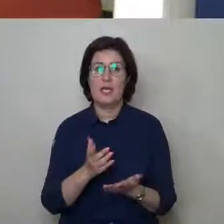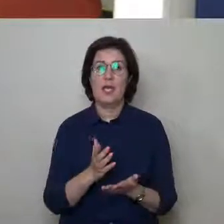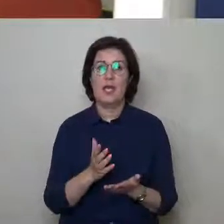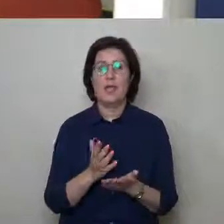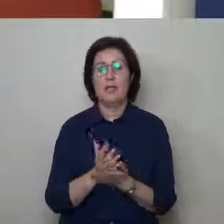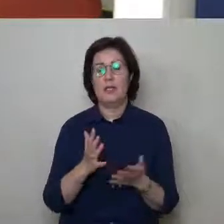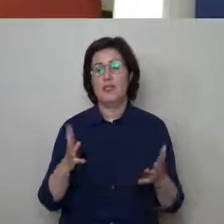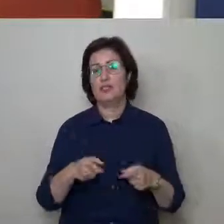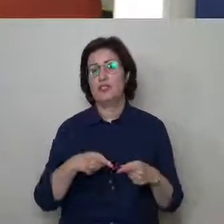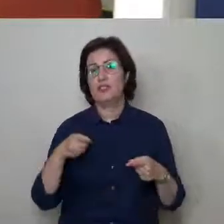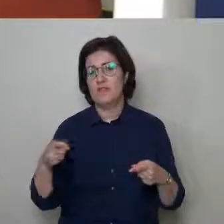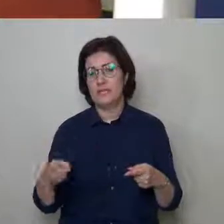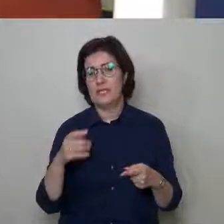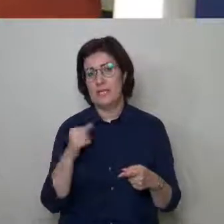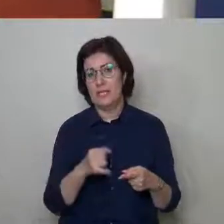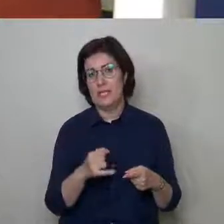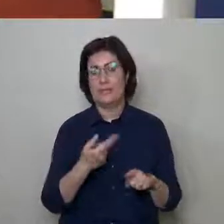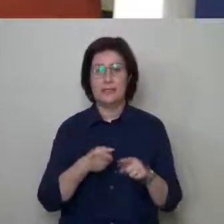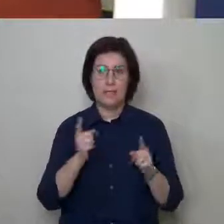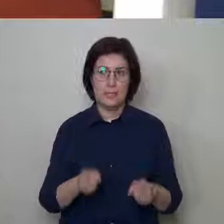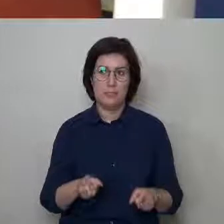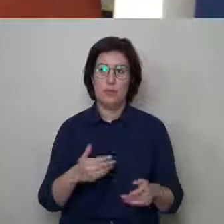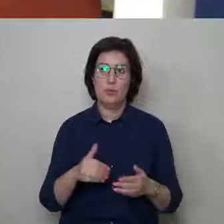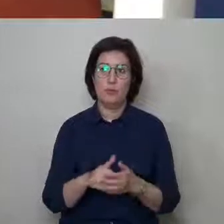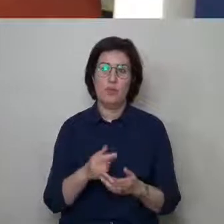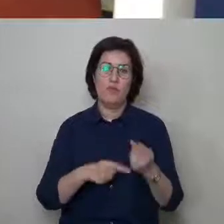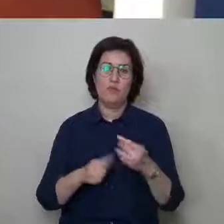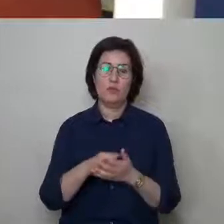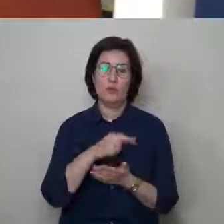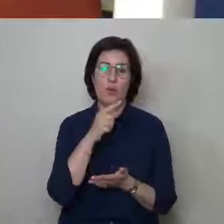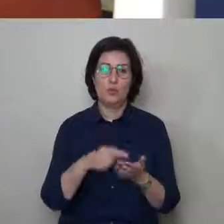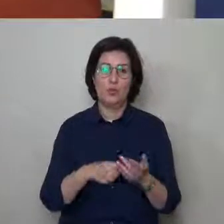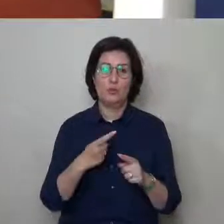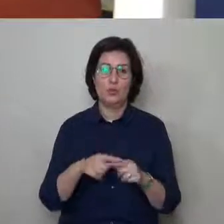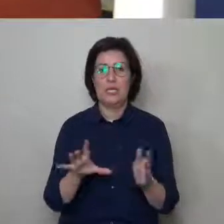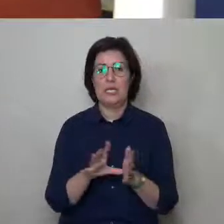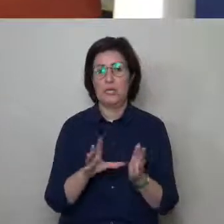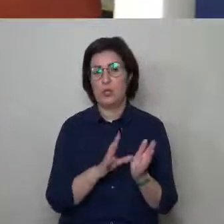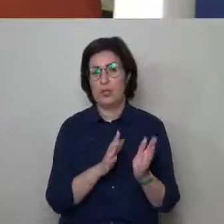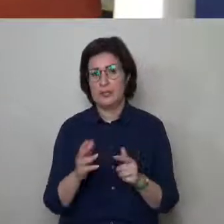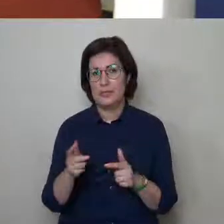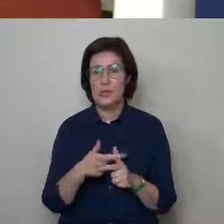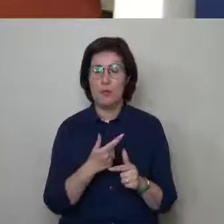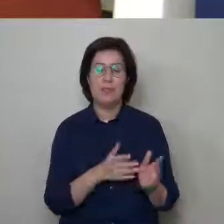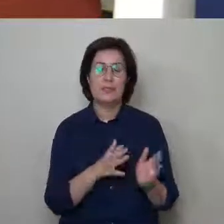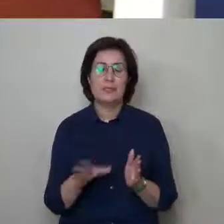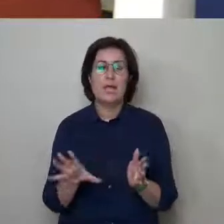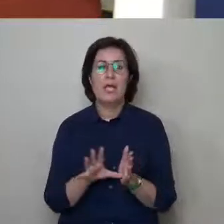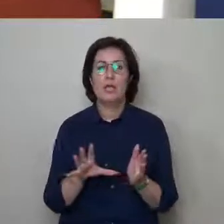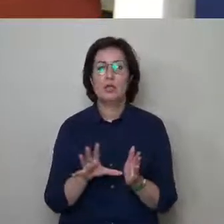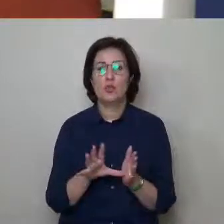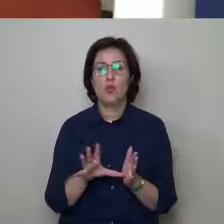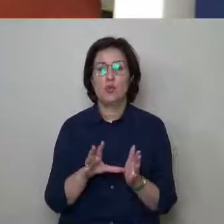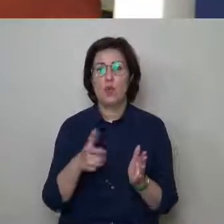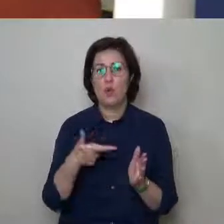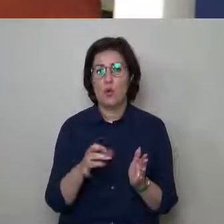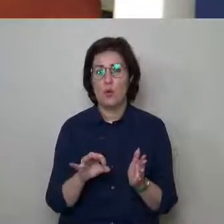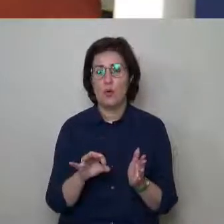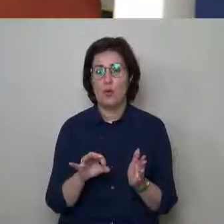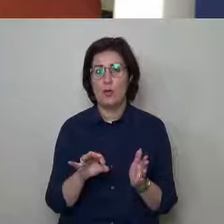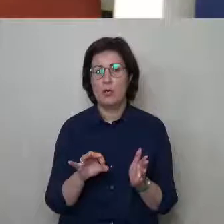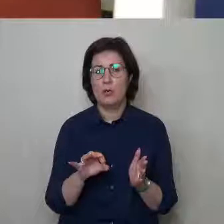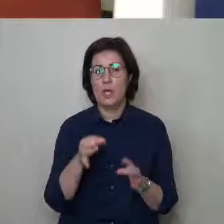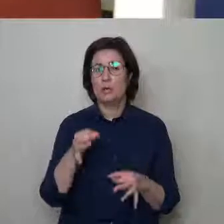case, but there are bigger distances. And once again, we're getting back to this issue that